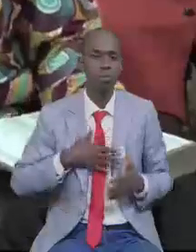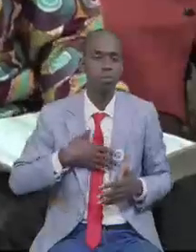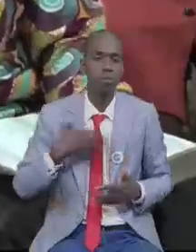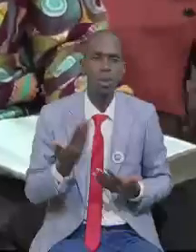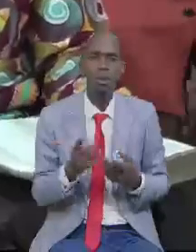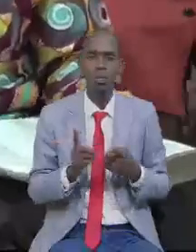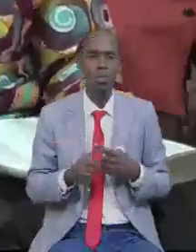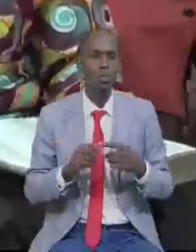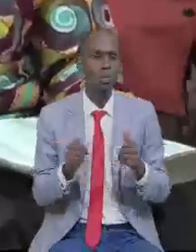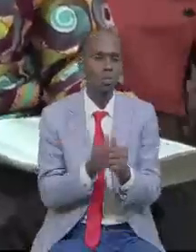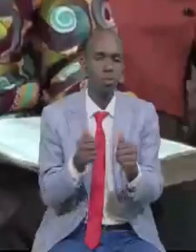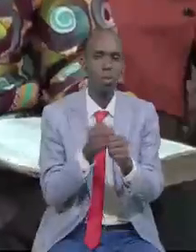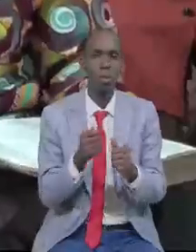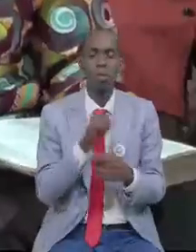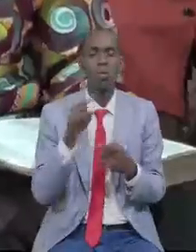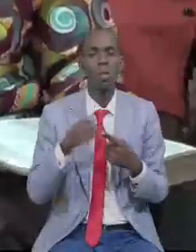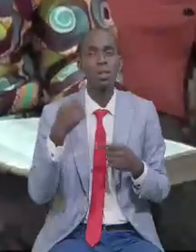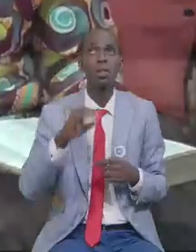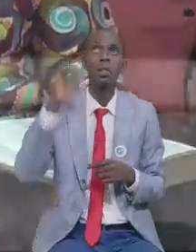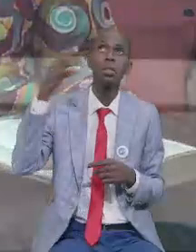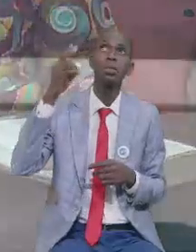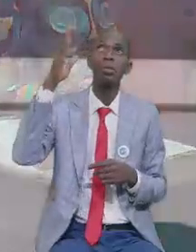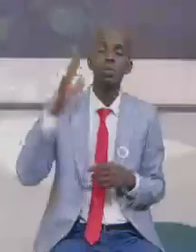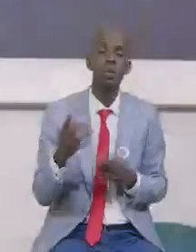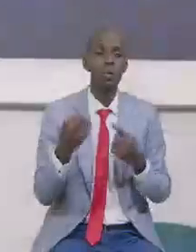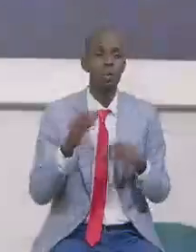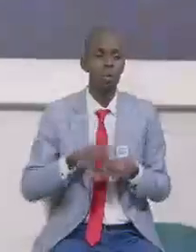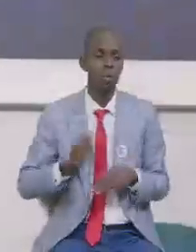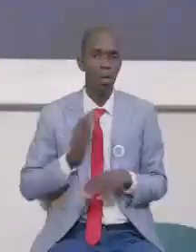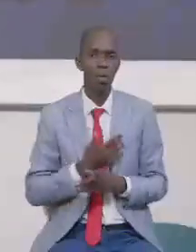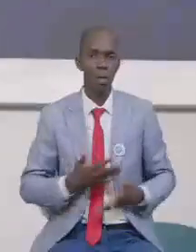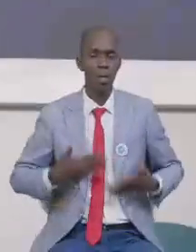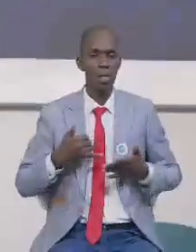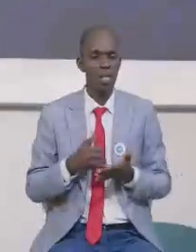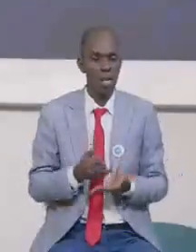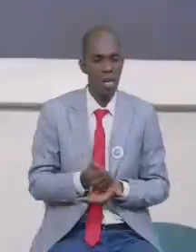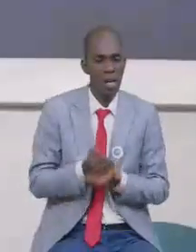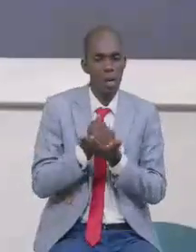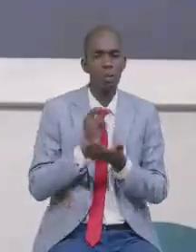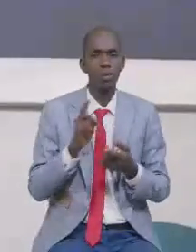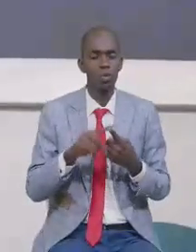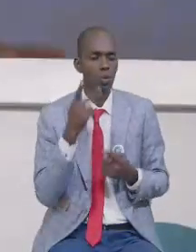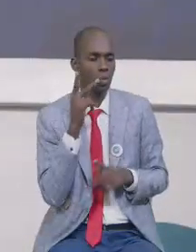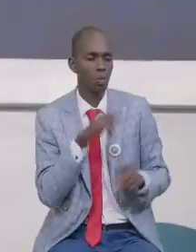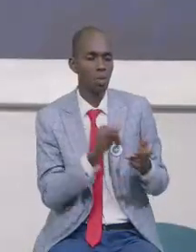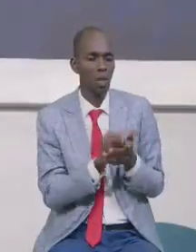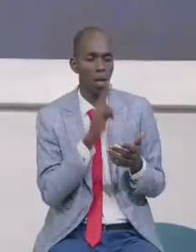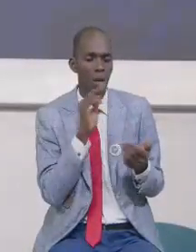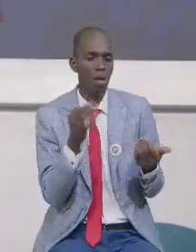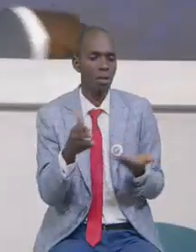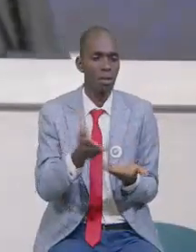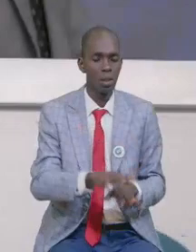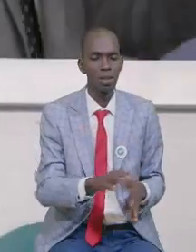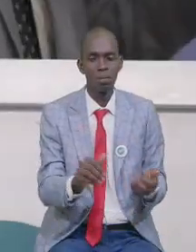God comes in our lives, it makes us to see the people that are perishing, and we